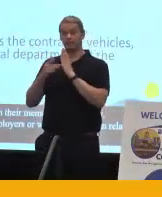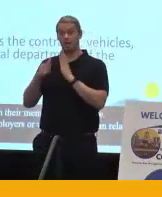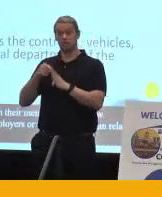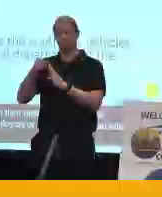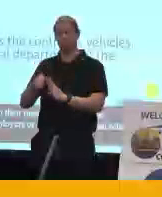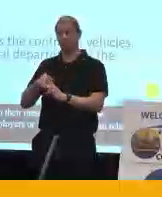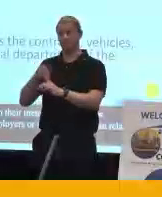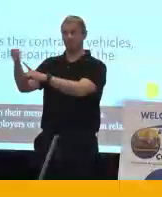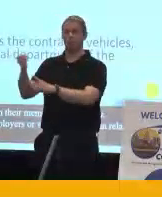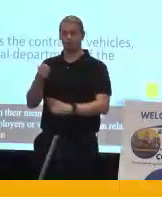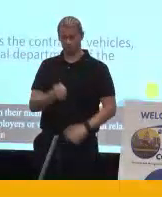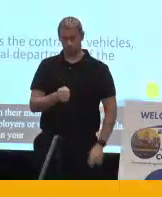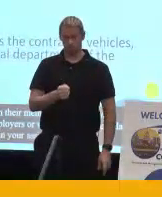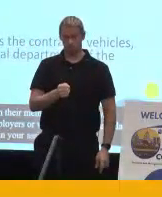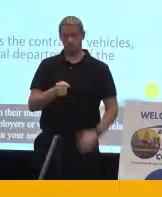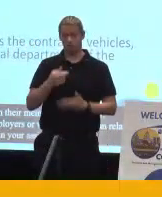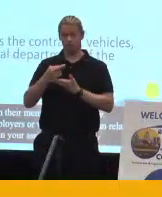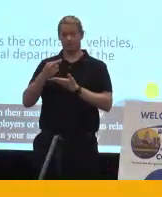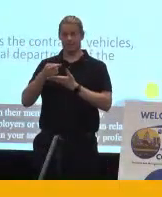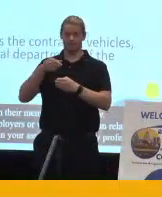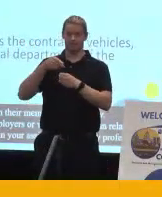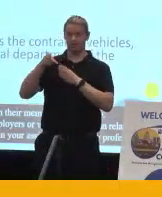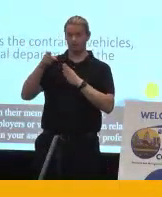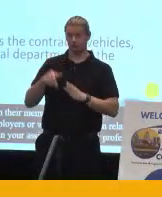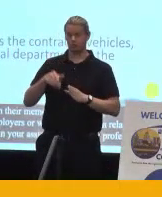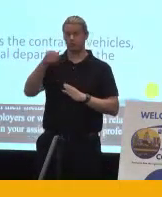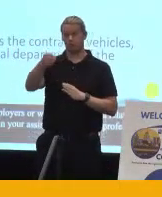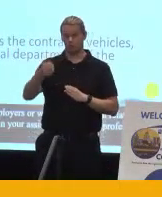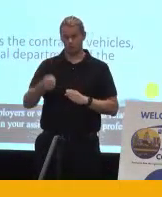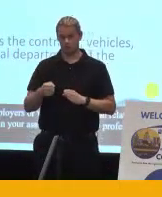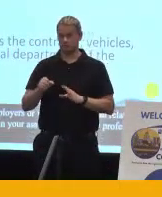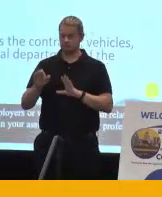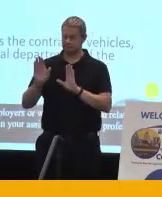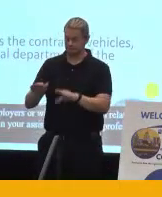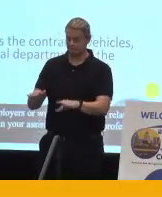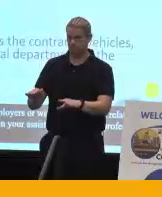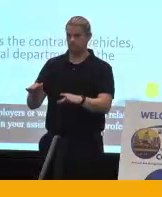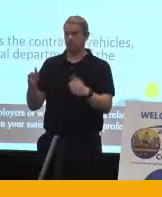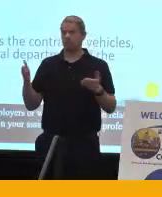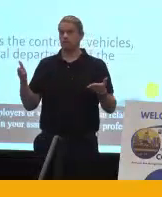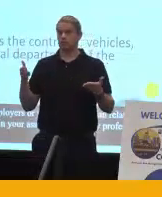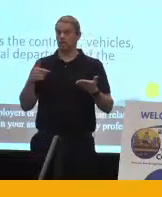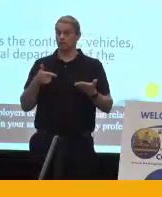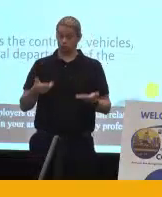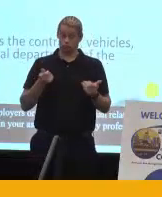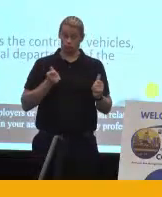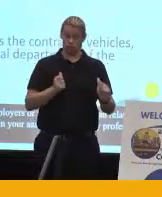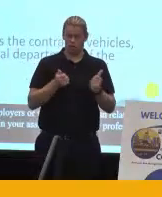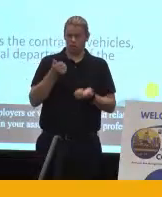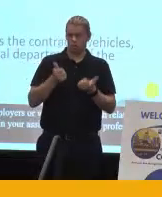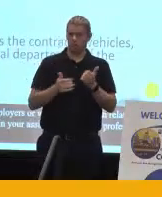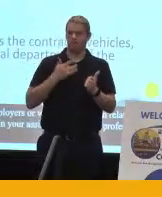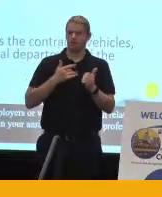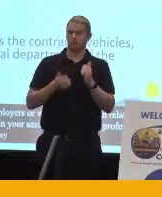pull in the rehab professionals, you pull in the individual themselves to say, what of this, as you're doing these trials, feels the most